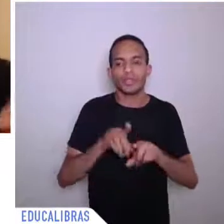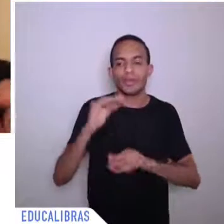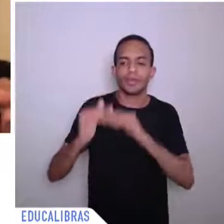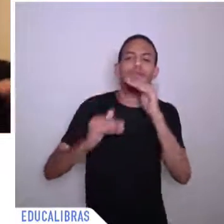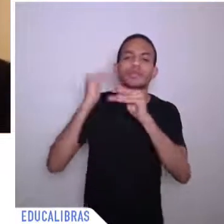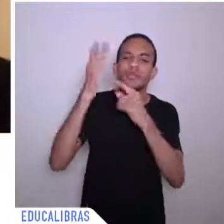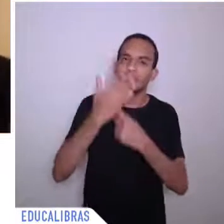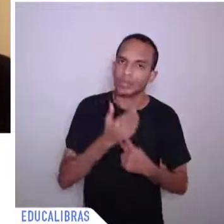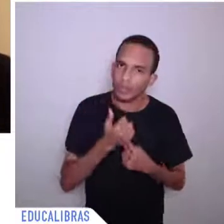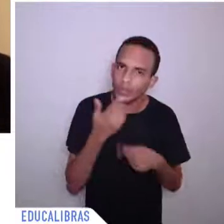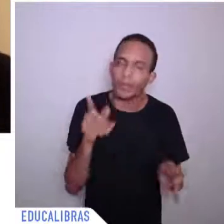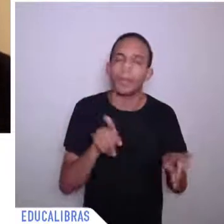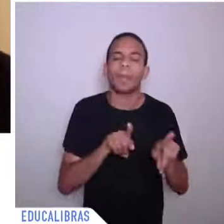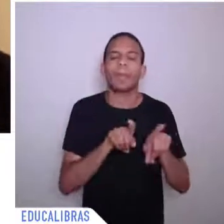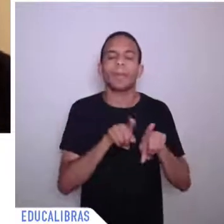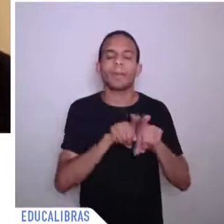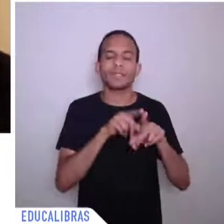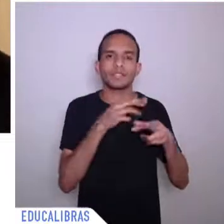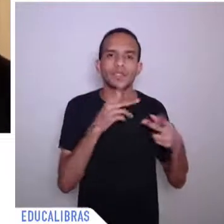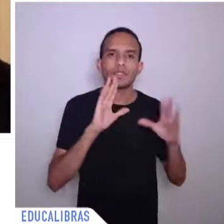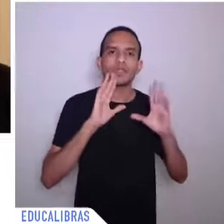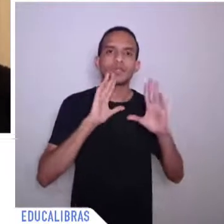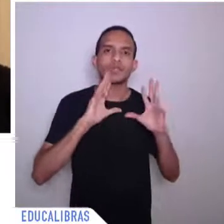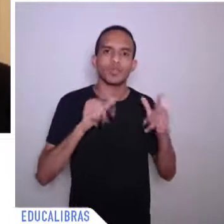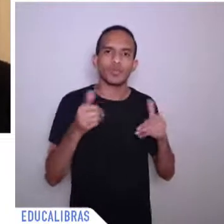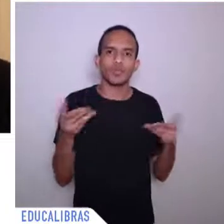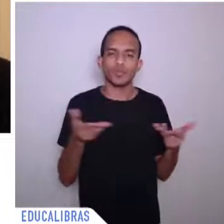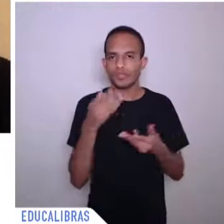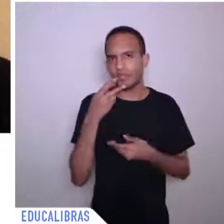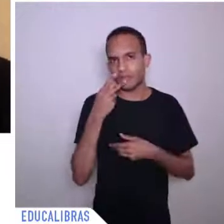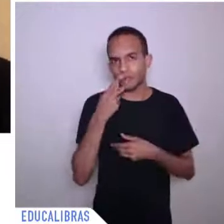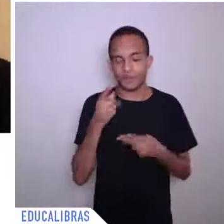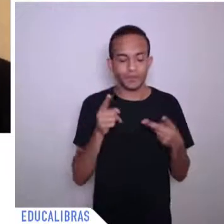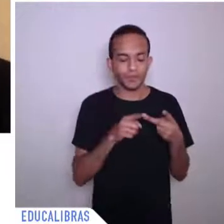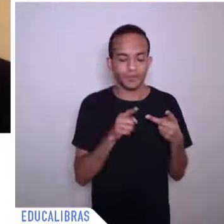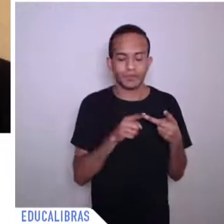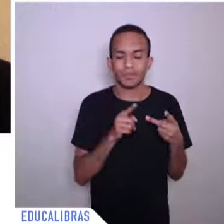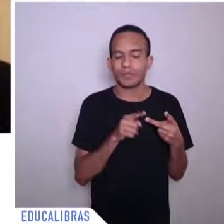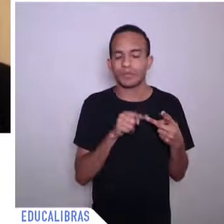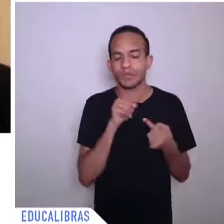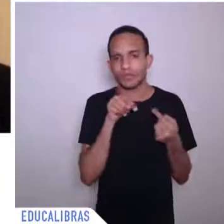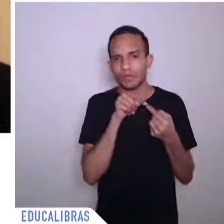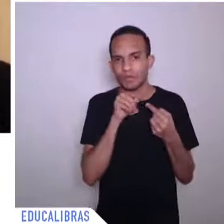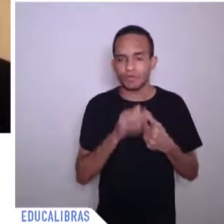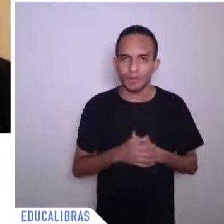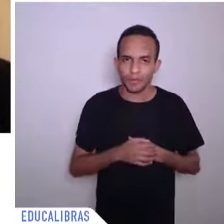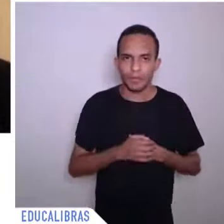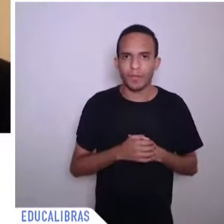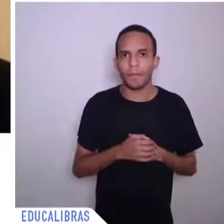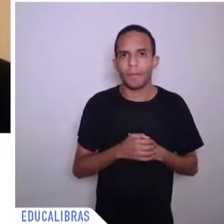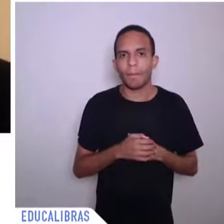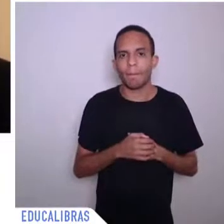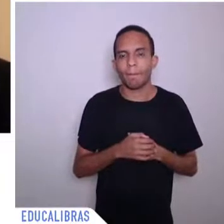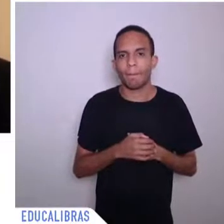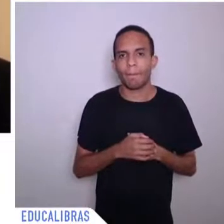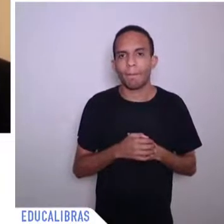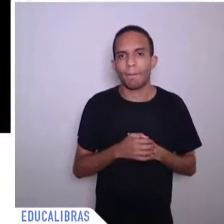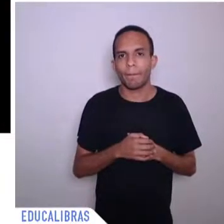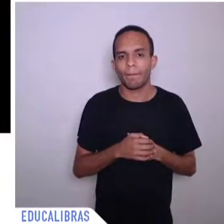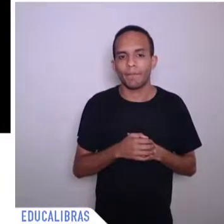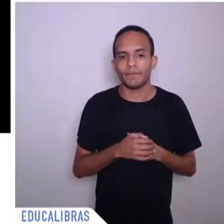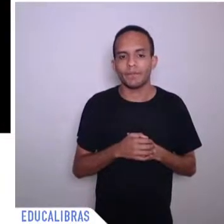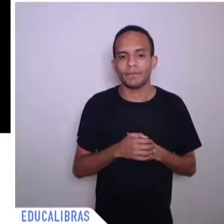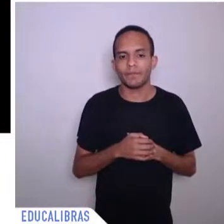rule of law and the technological evolution and everything that was mentioned here. Second